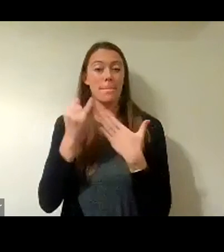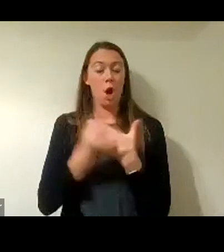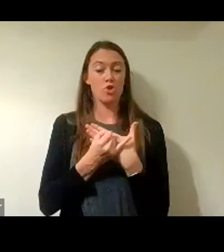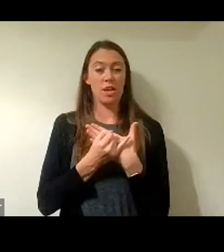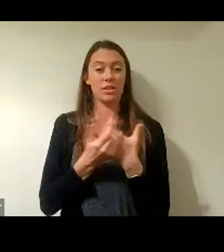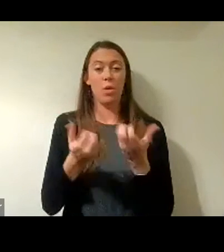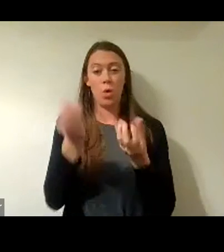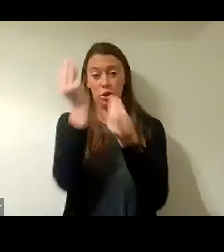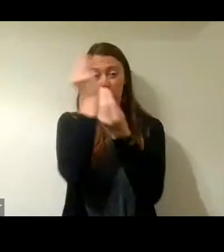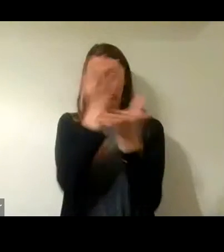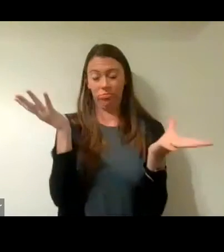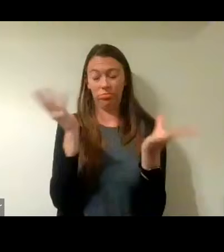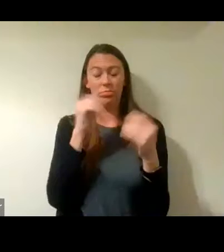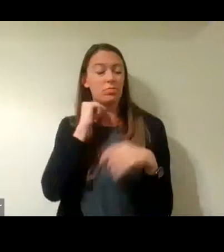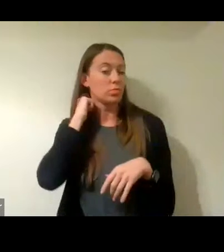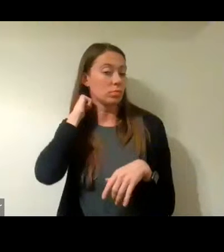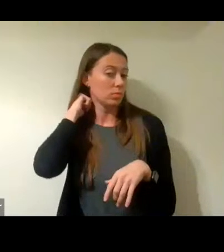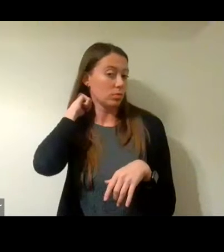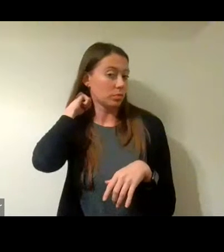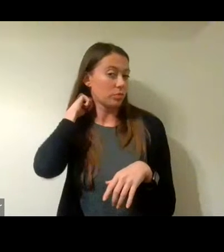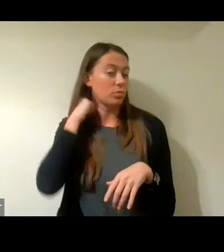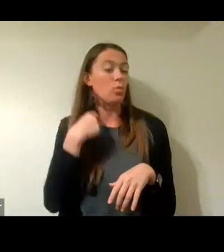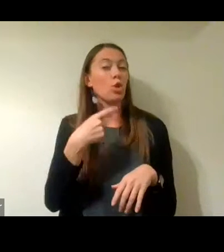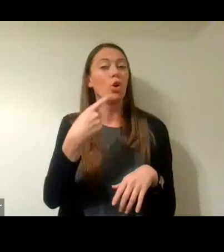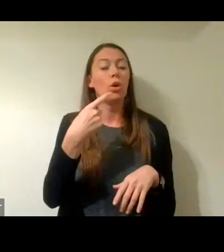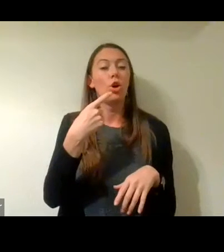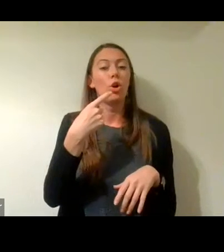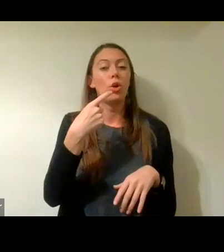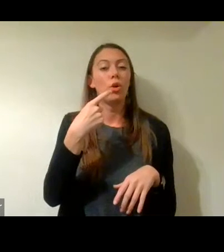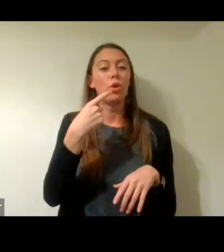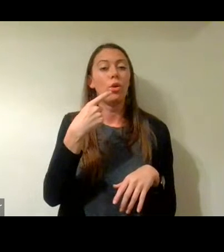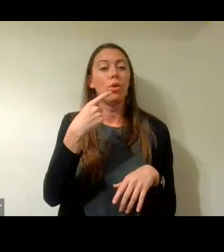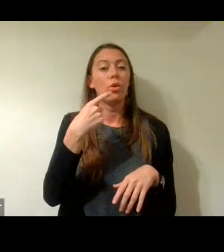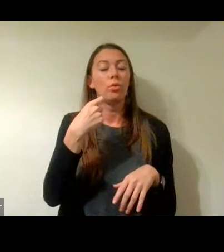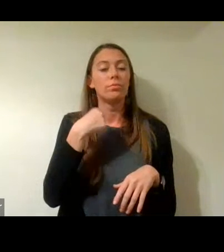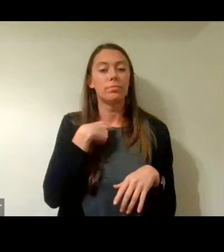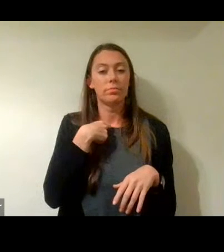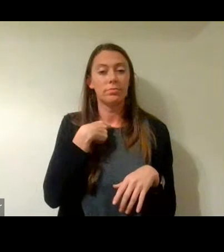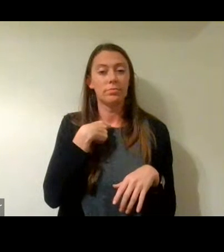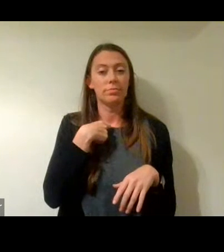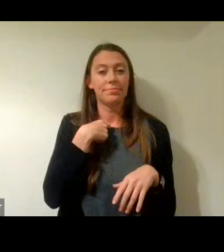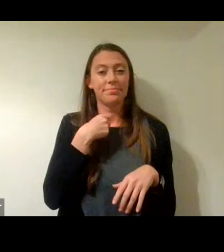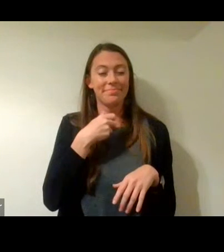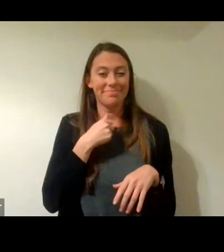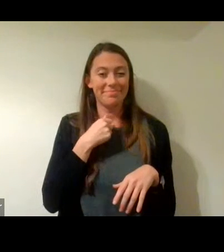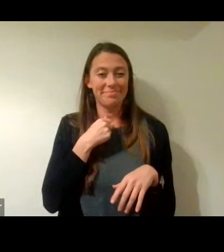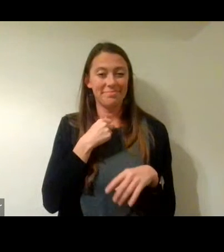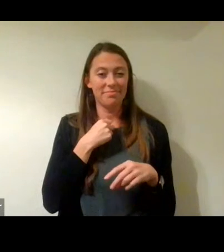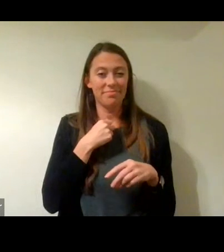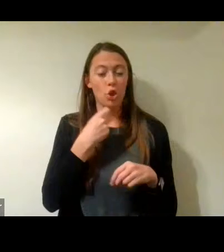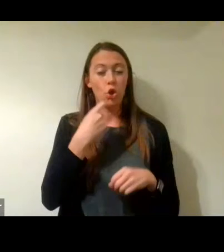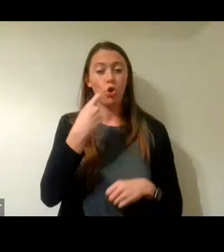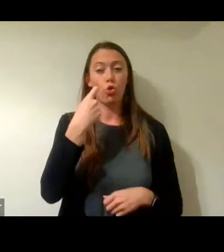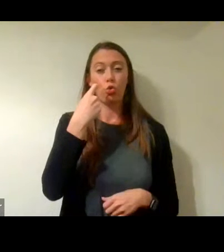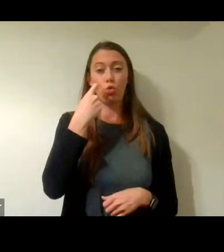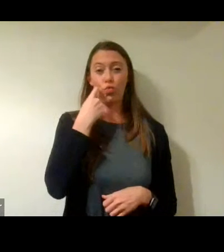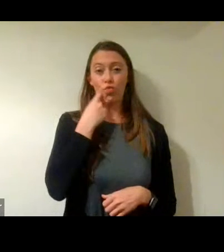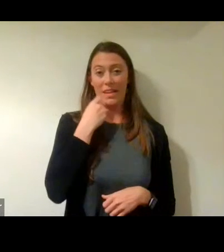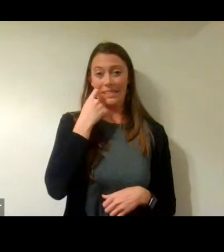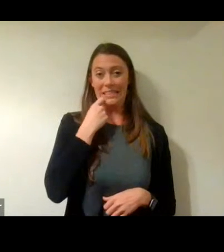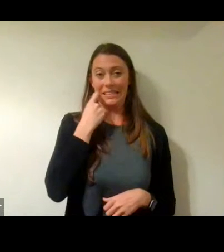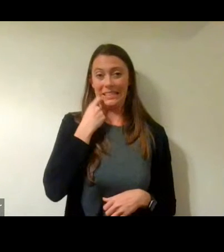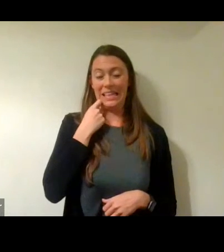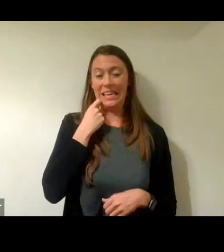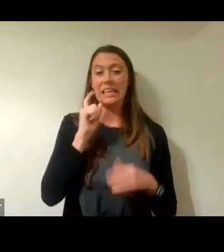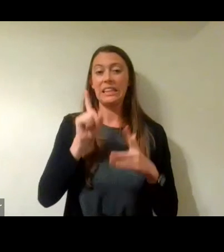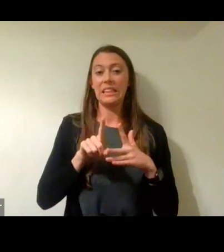So recently, we have been, since the announcement of in-home